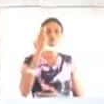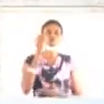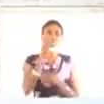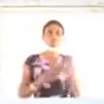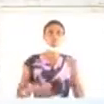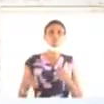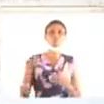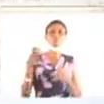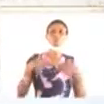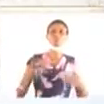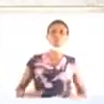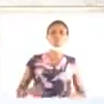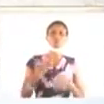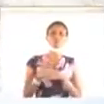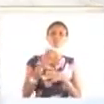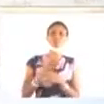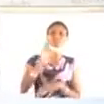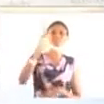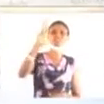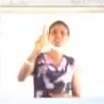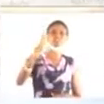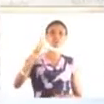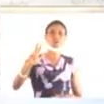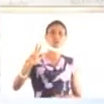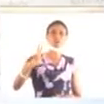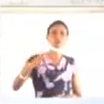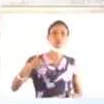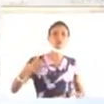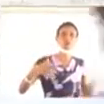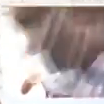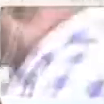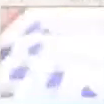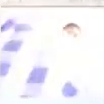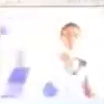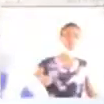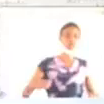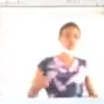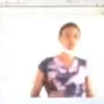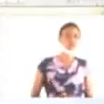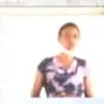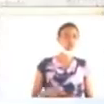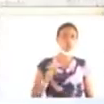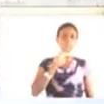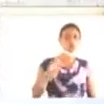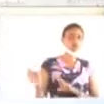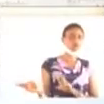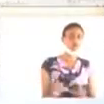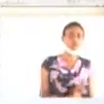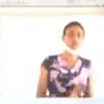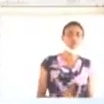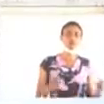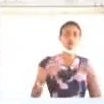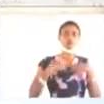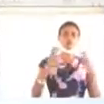will discourage the use of drug in most cases.